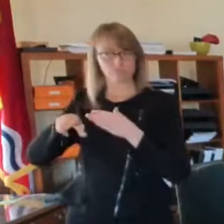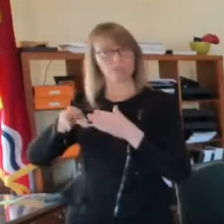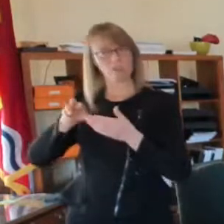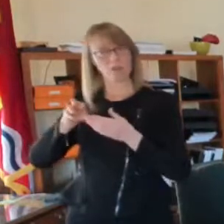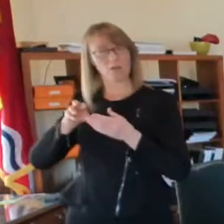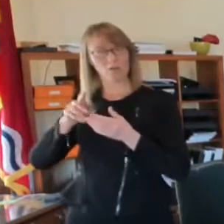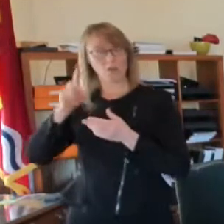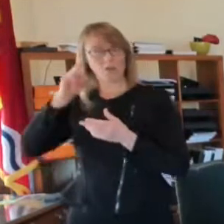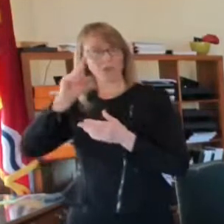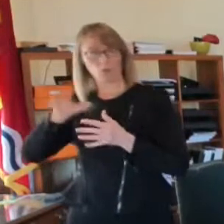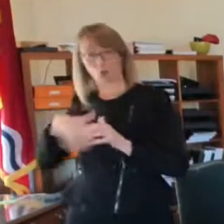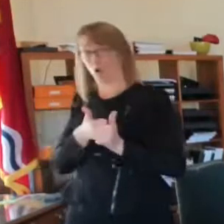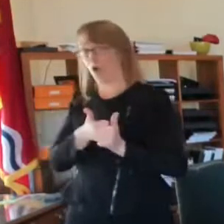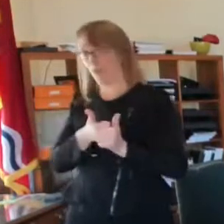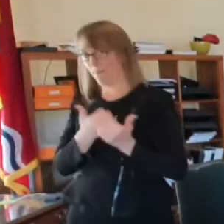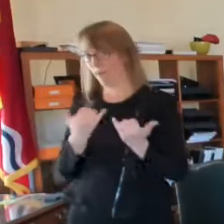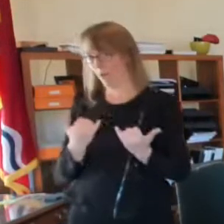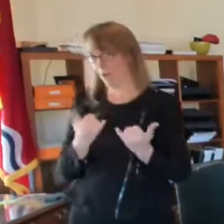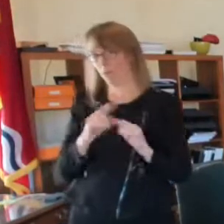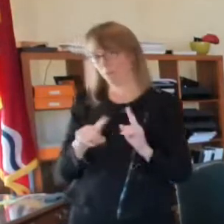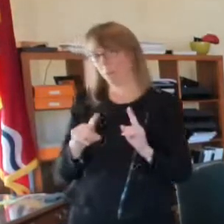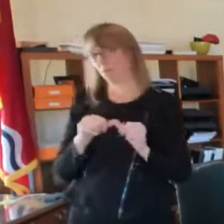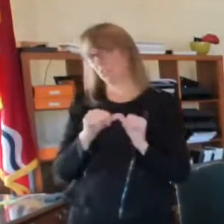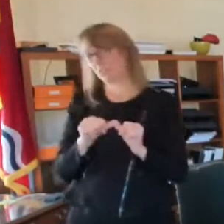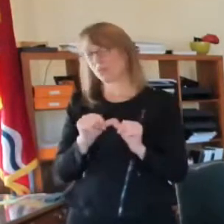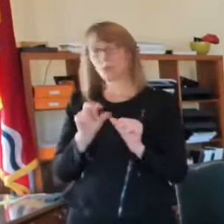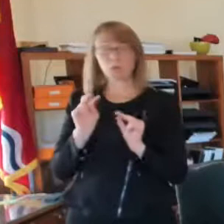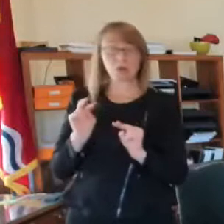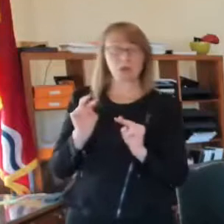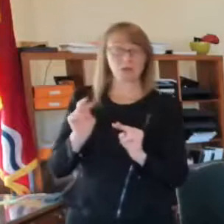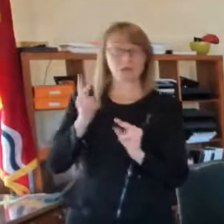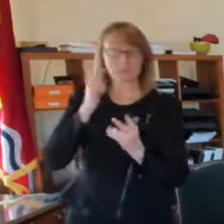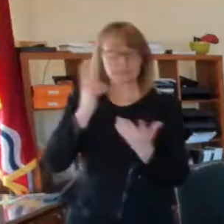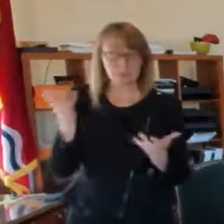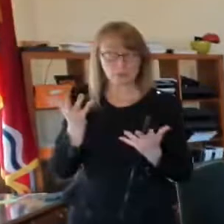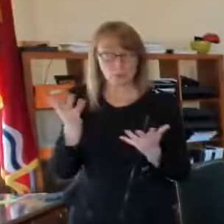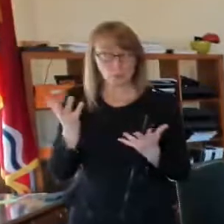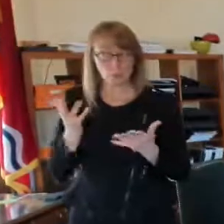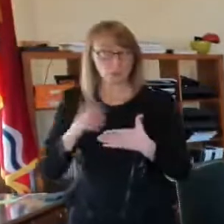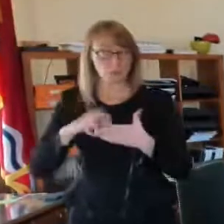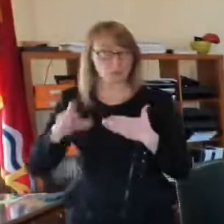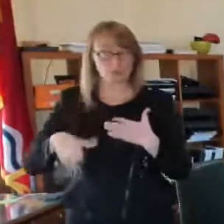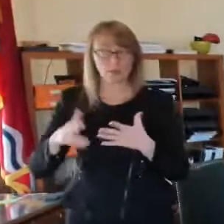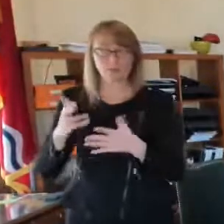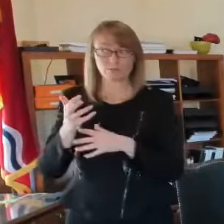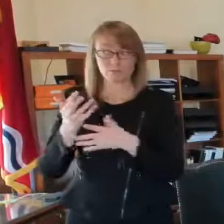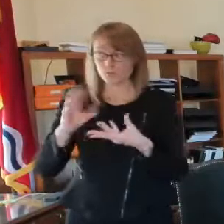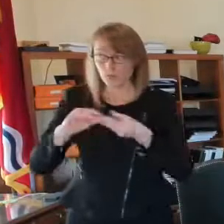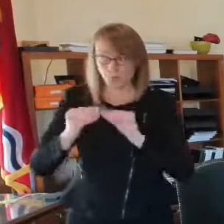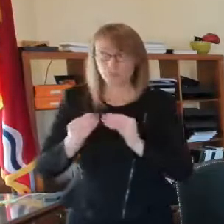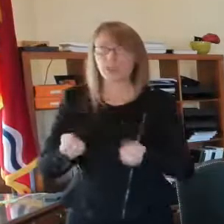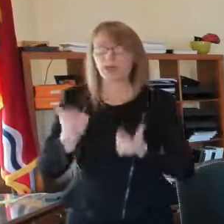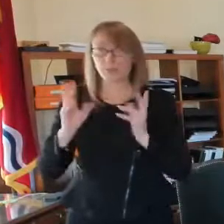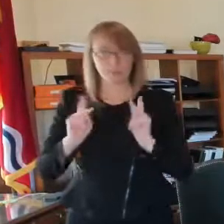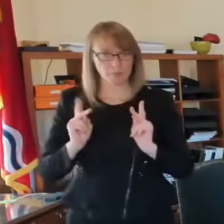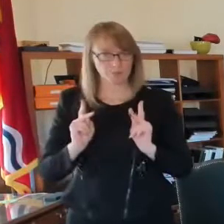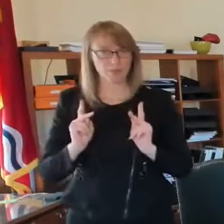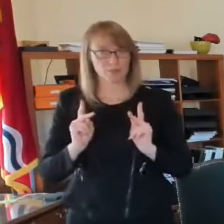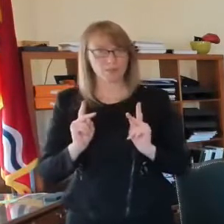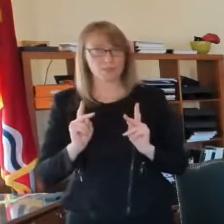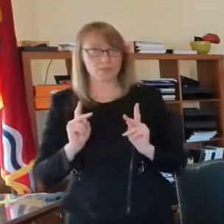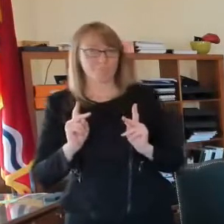those numbers. I think also, and this is anecdotal,